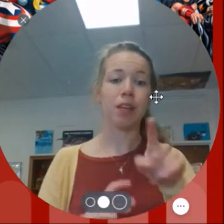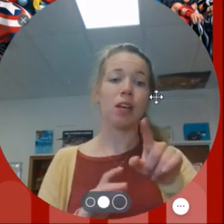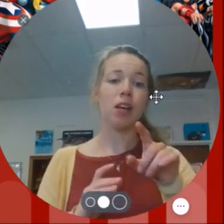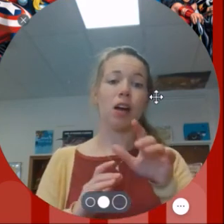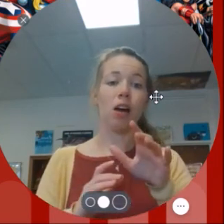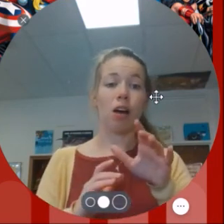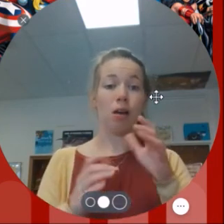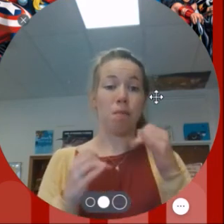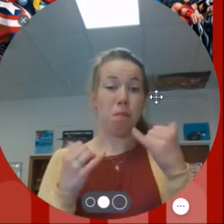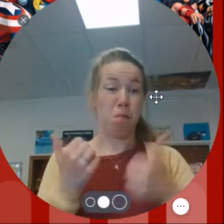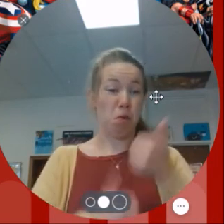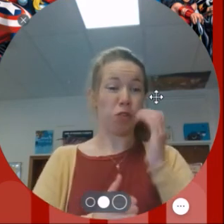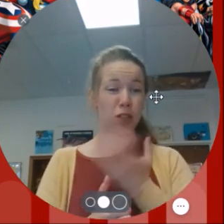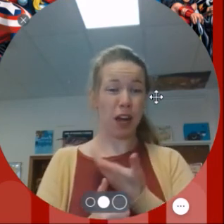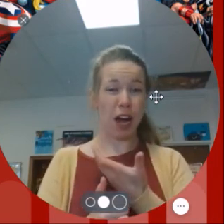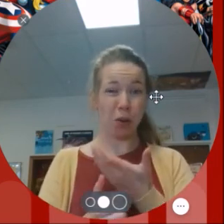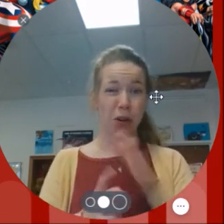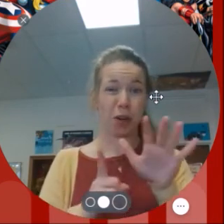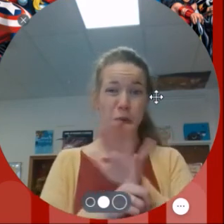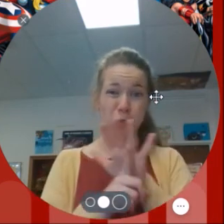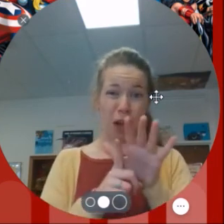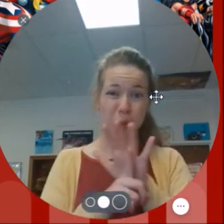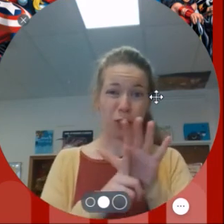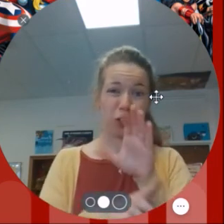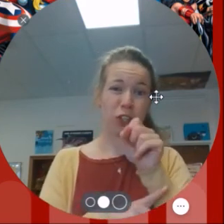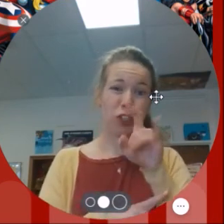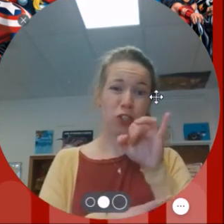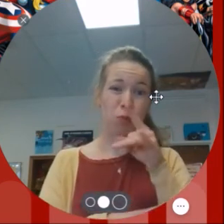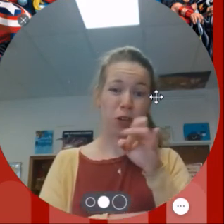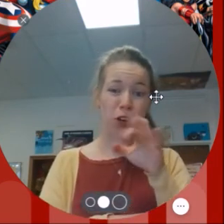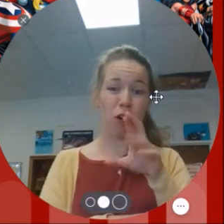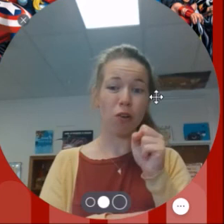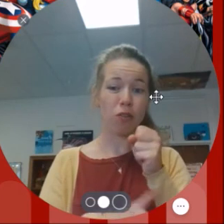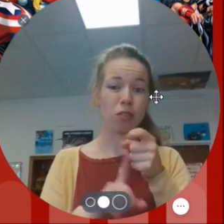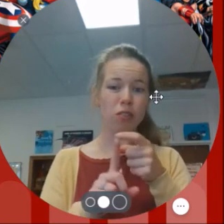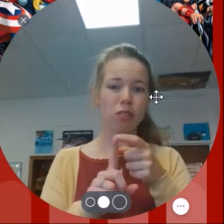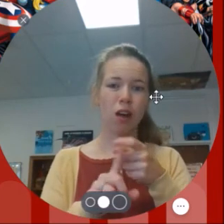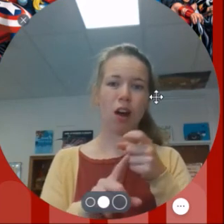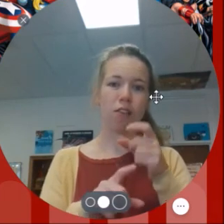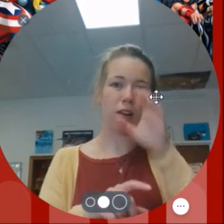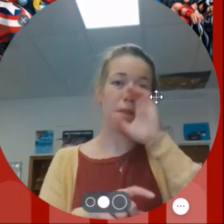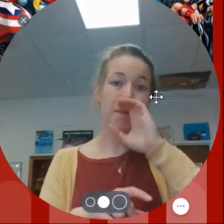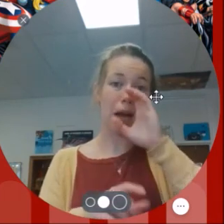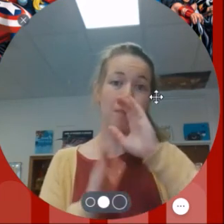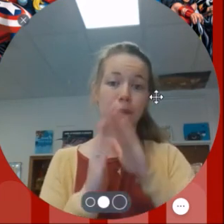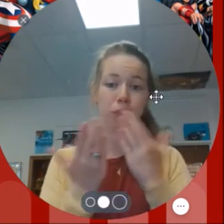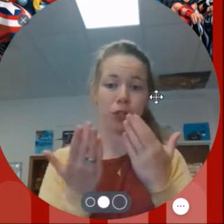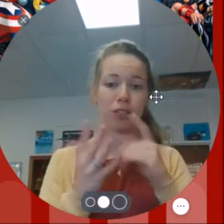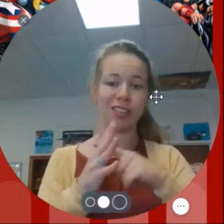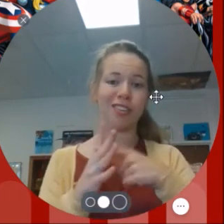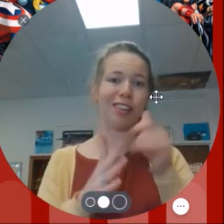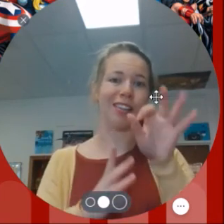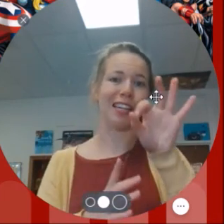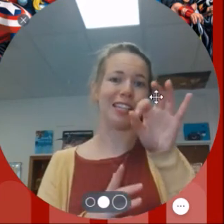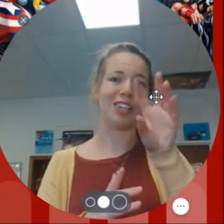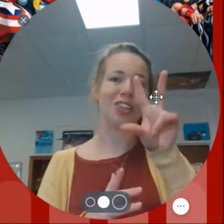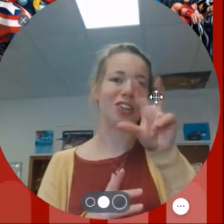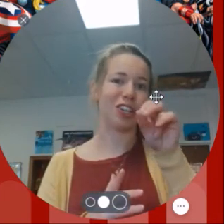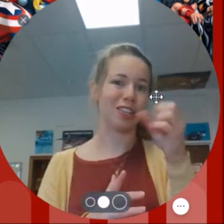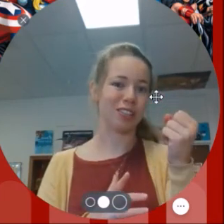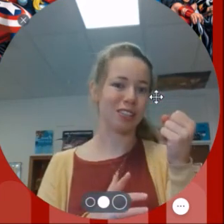Okay? Most of our most popular superheroes are from comic books that started